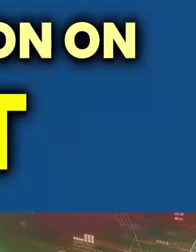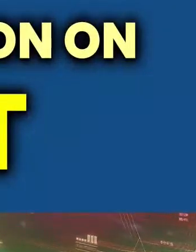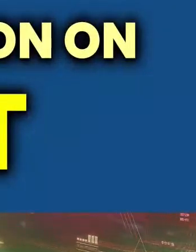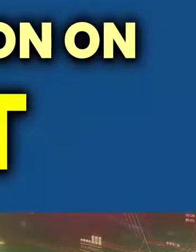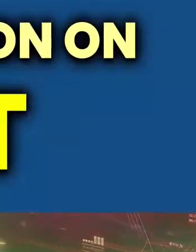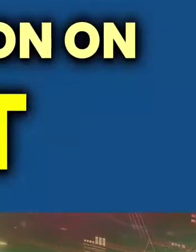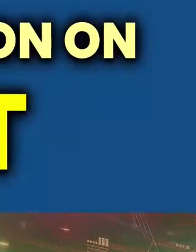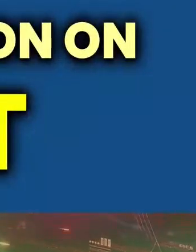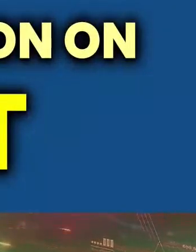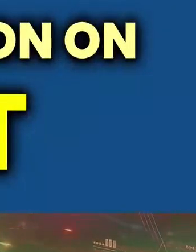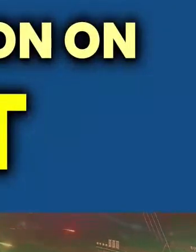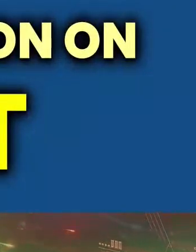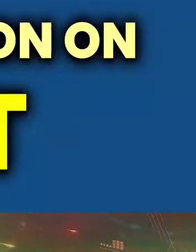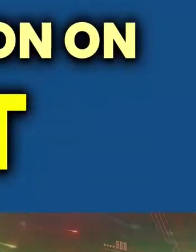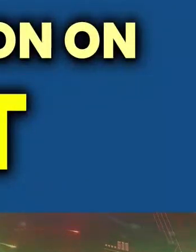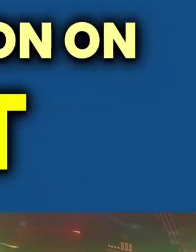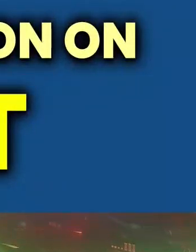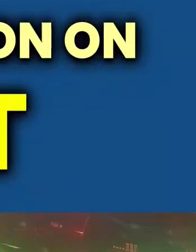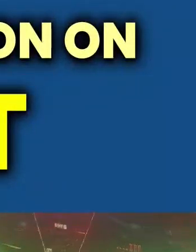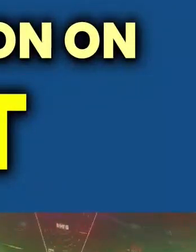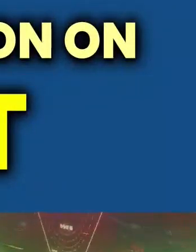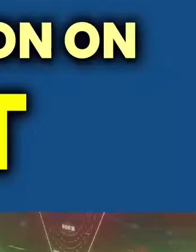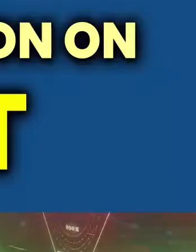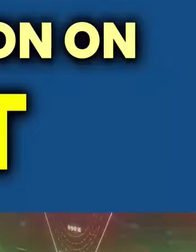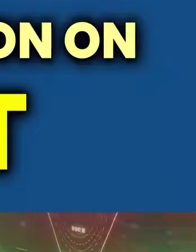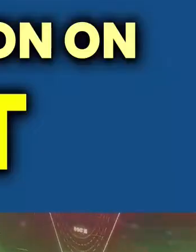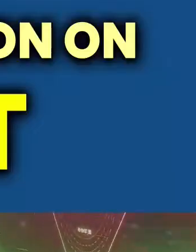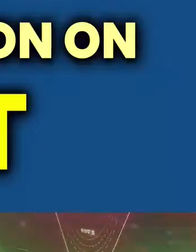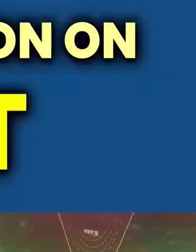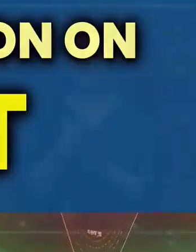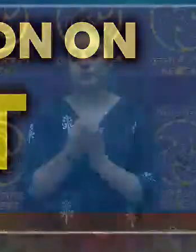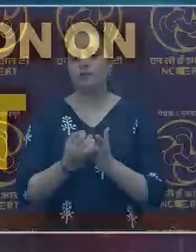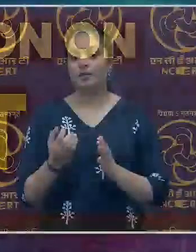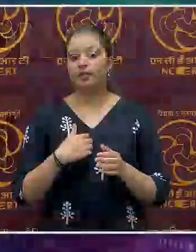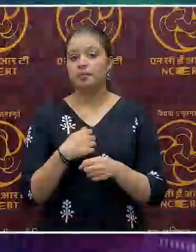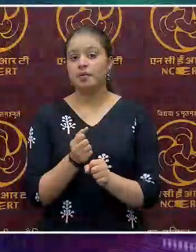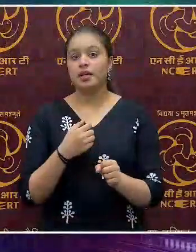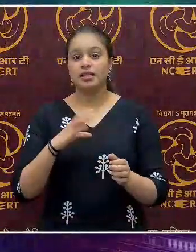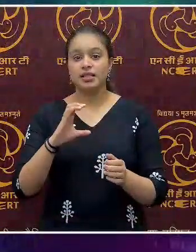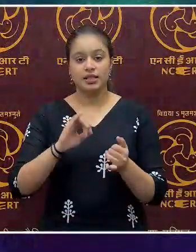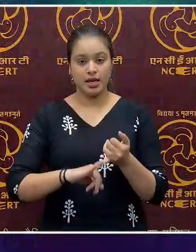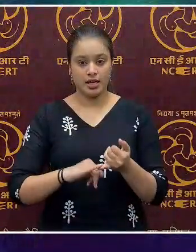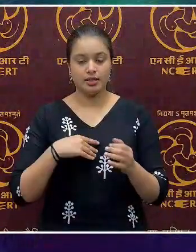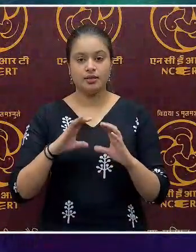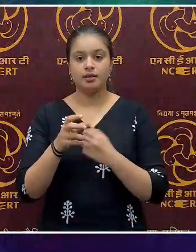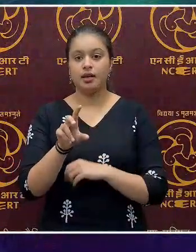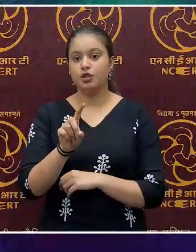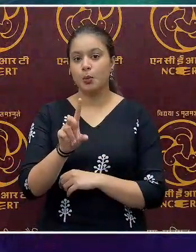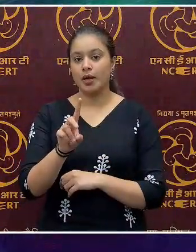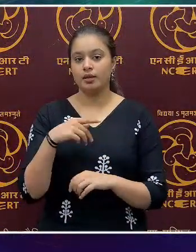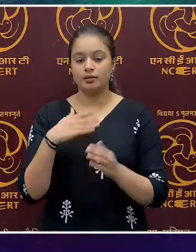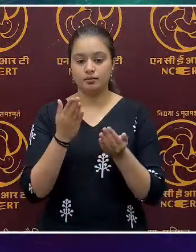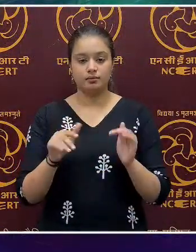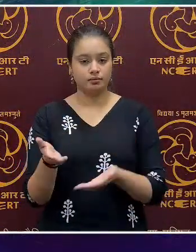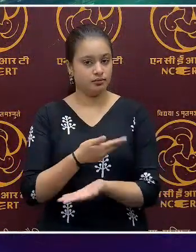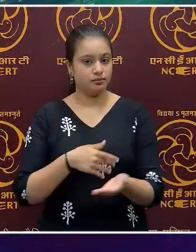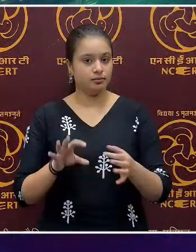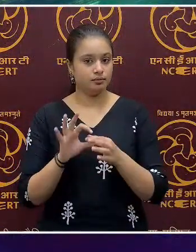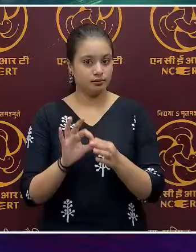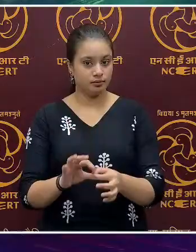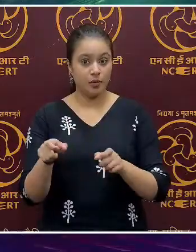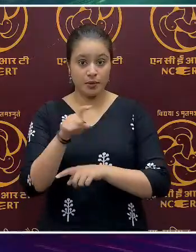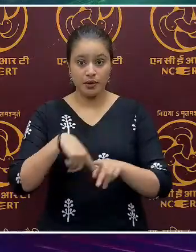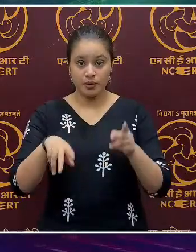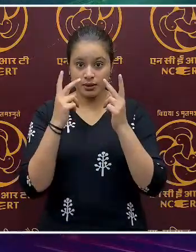demonstration of simulation on bubble sort, and this session is for computer science 12th standard students. And dear viewers, as